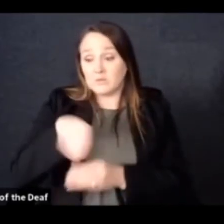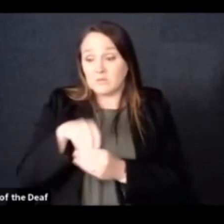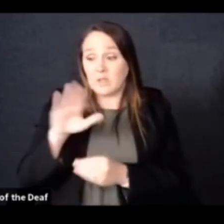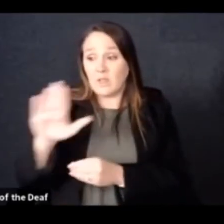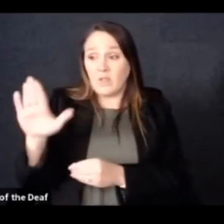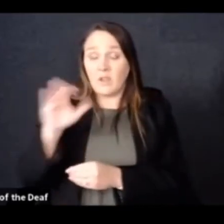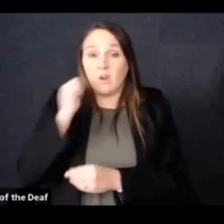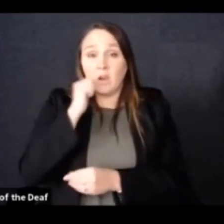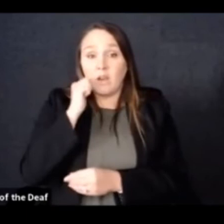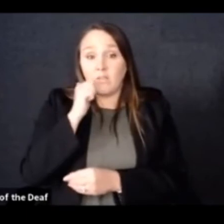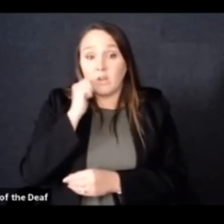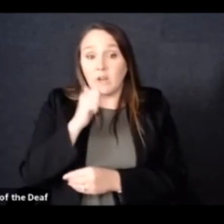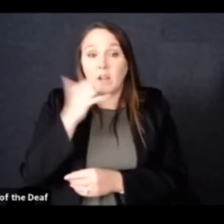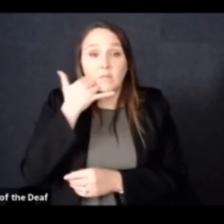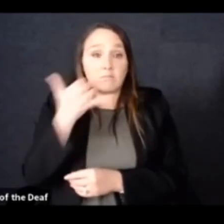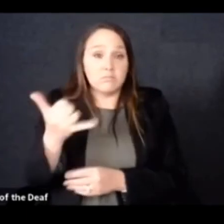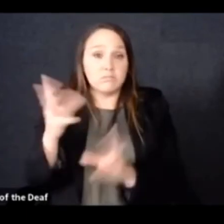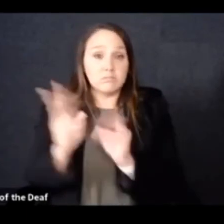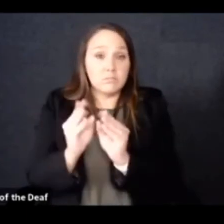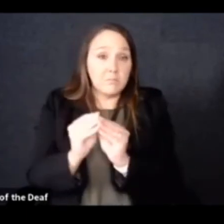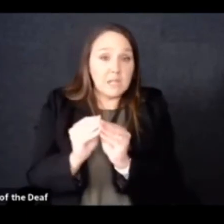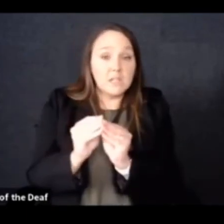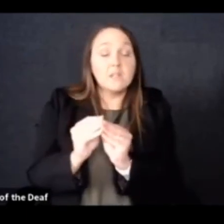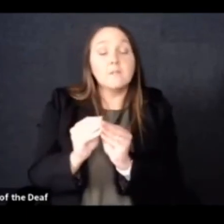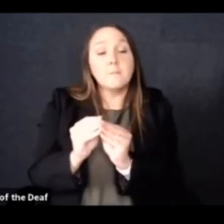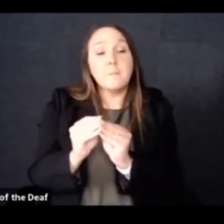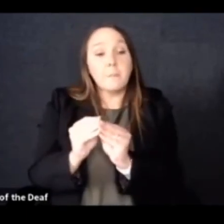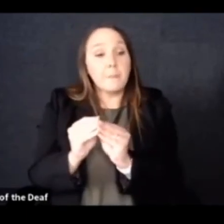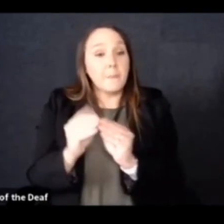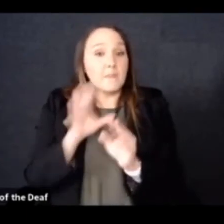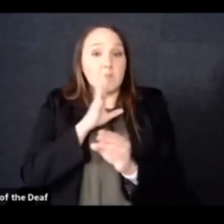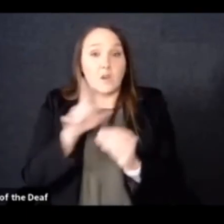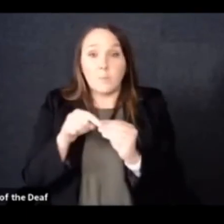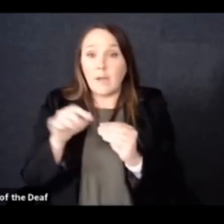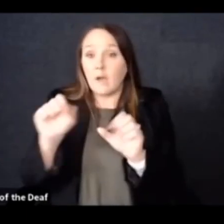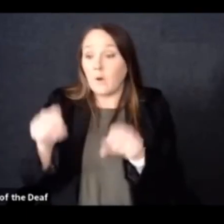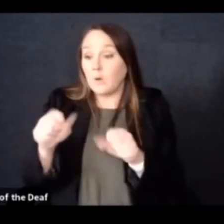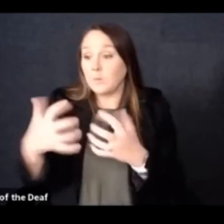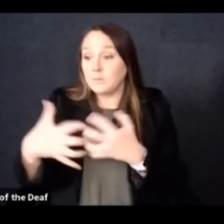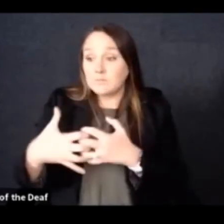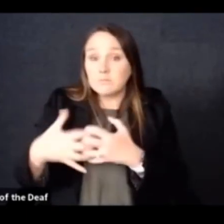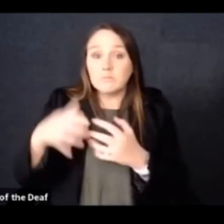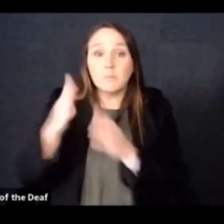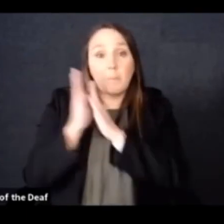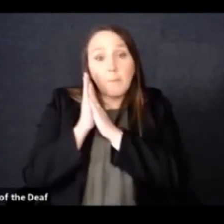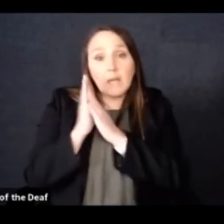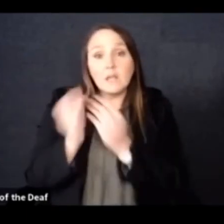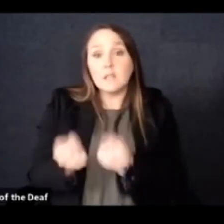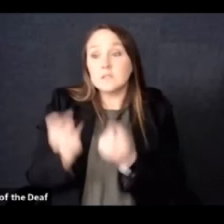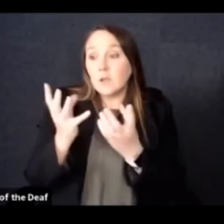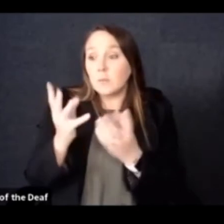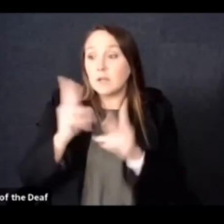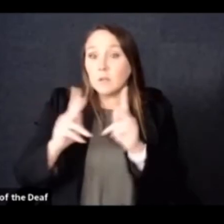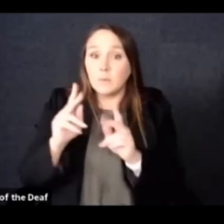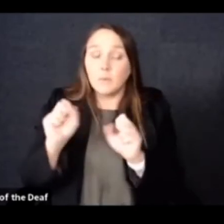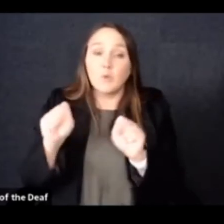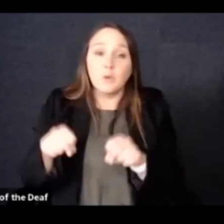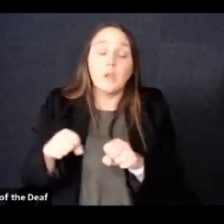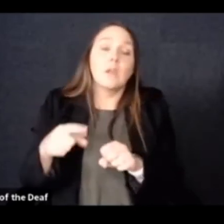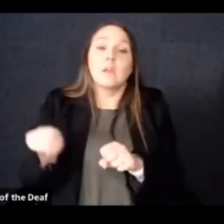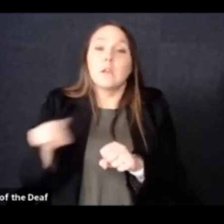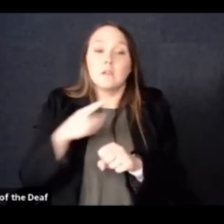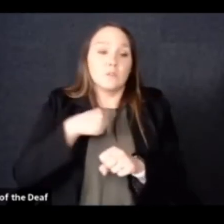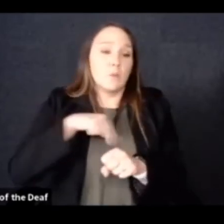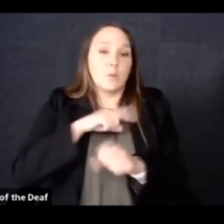daily call to talk about capacity and beds and all that kind of stuff. So we're very involved and very engaged,